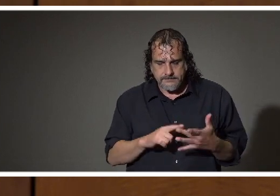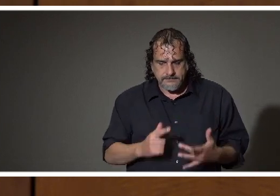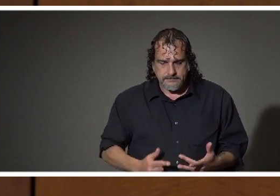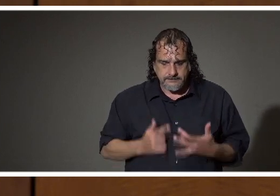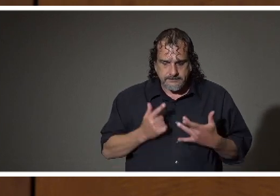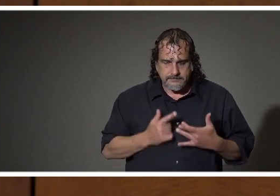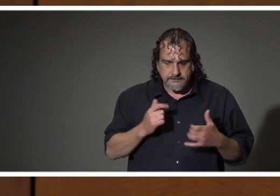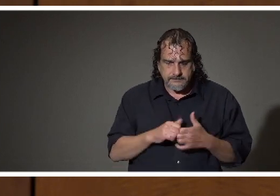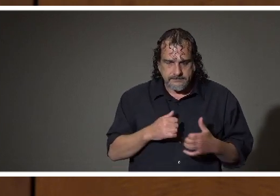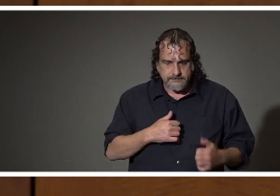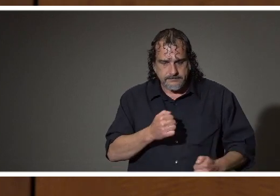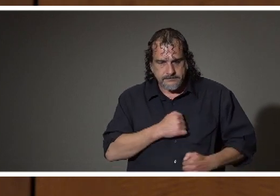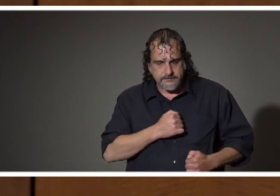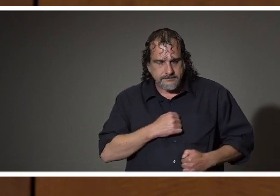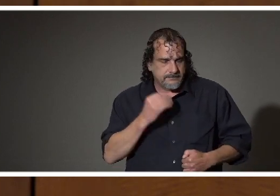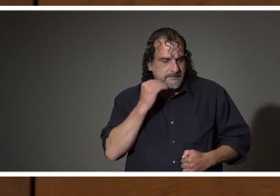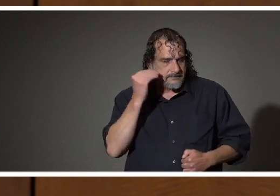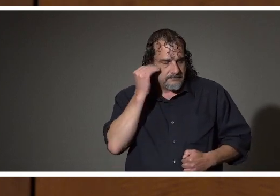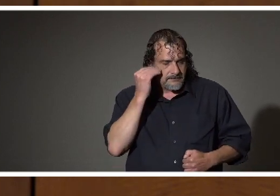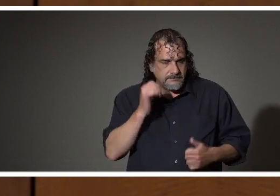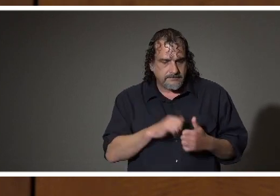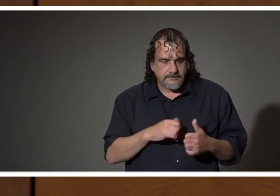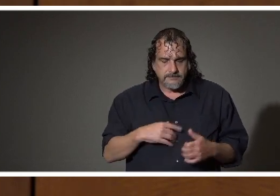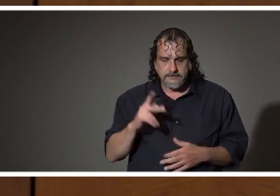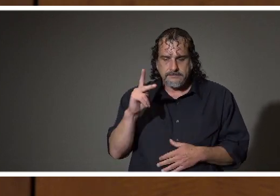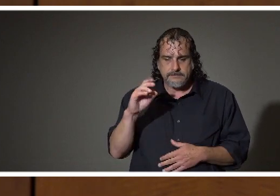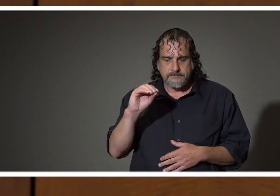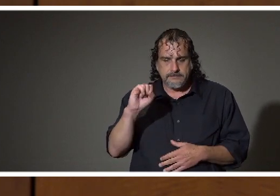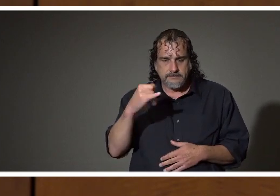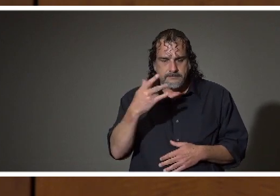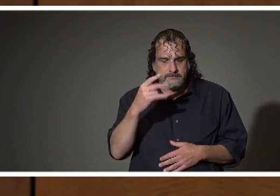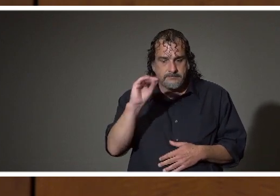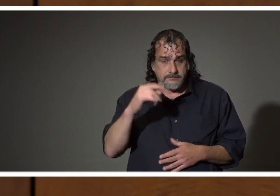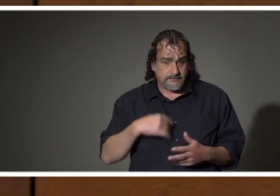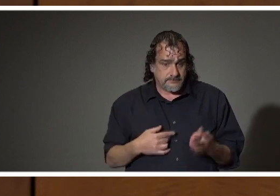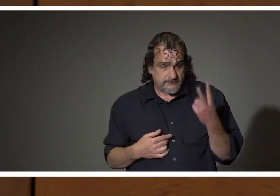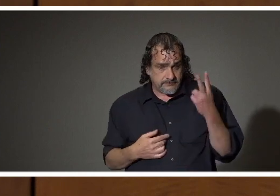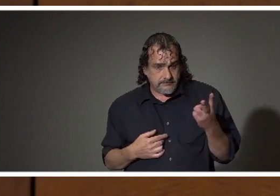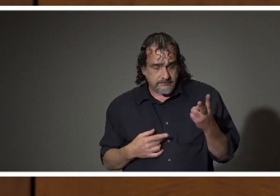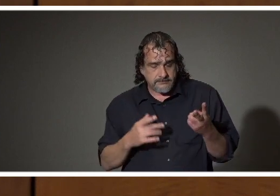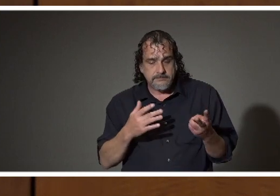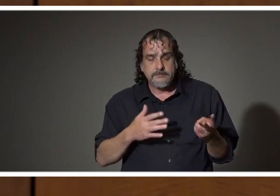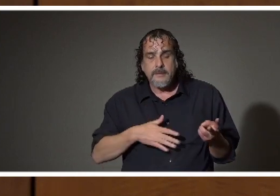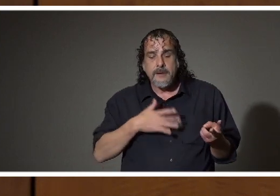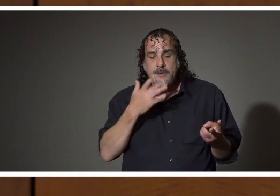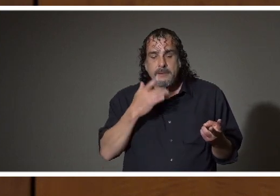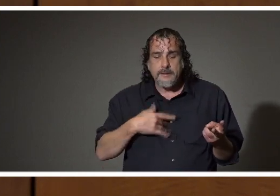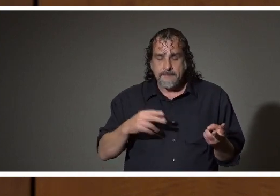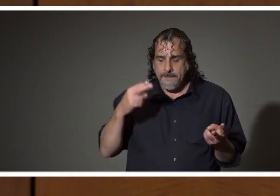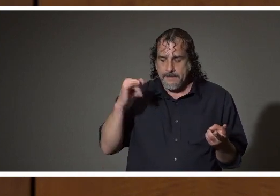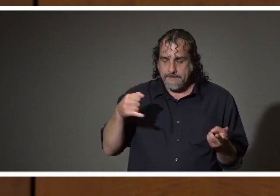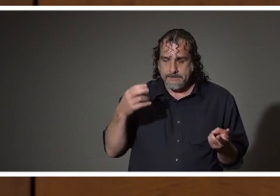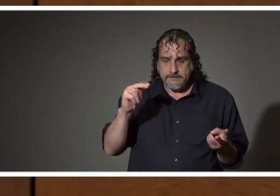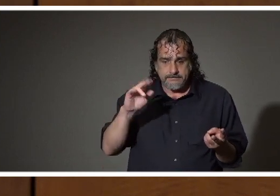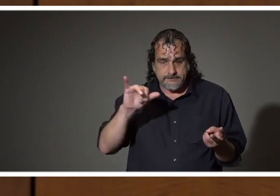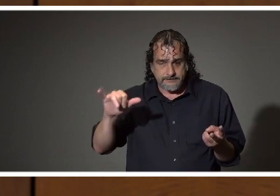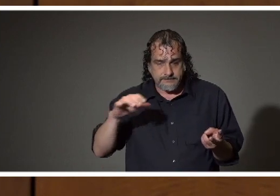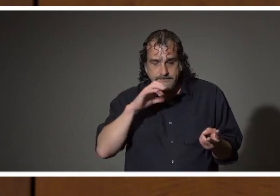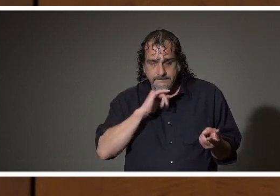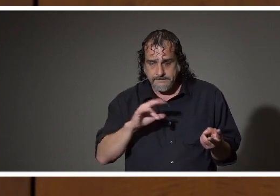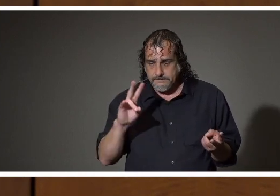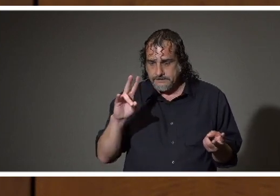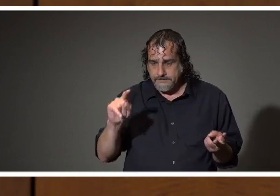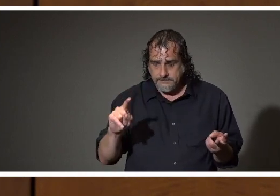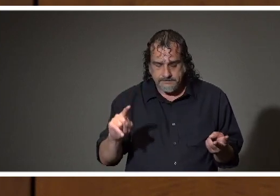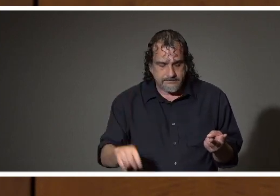our Mississippi Veterans Home. This time in Kosciuszko, we've got 2 birthdays today. Happy birthday to Jimmy Nolan, who is turning 71